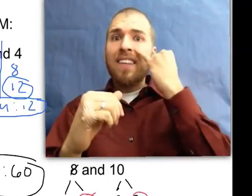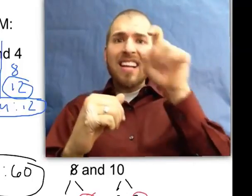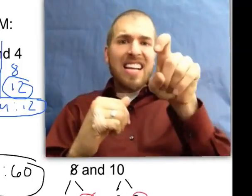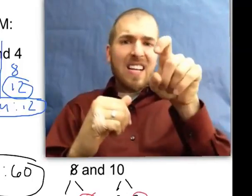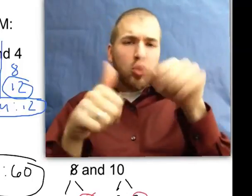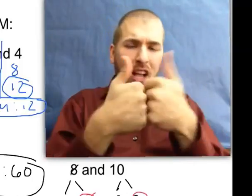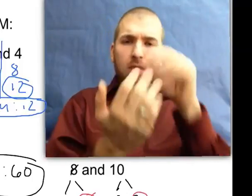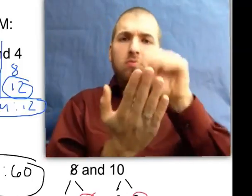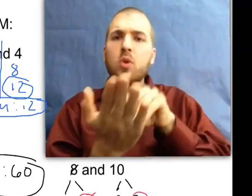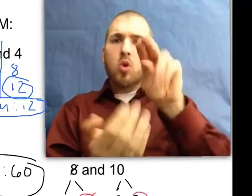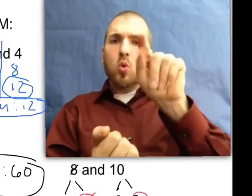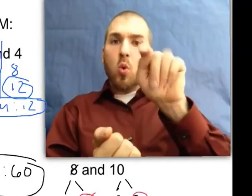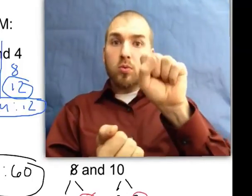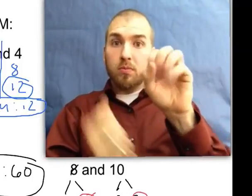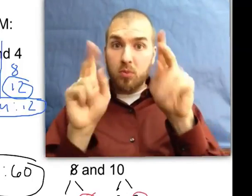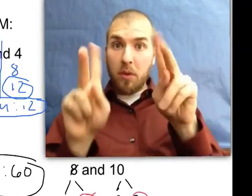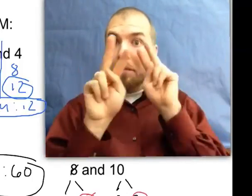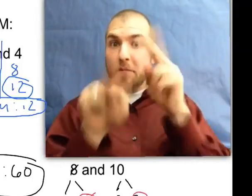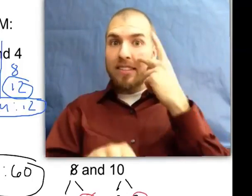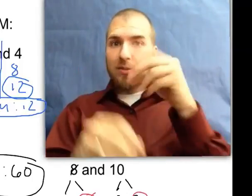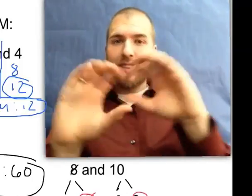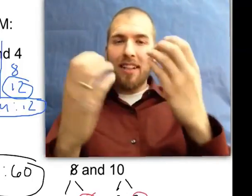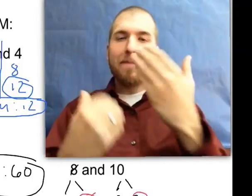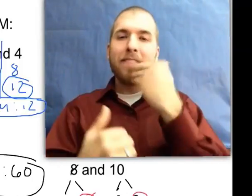we'll practice this a little bit more in class, and if it's